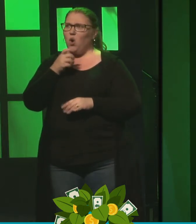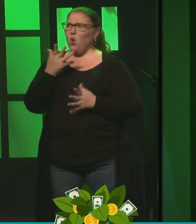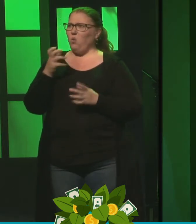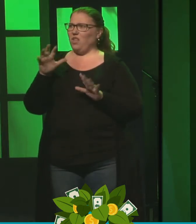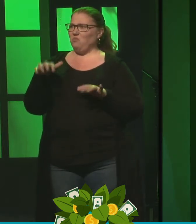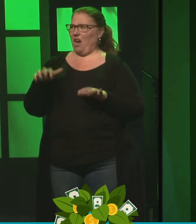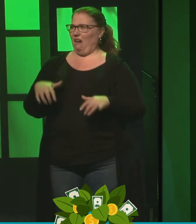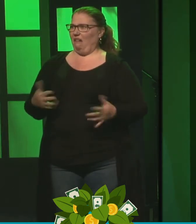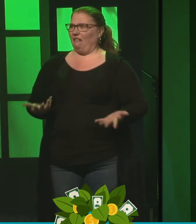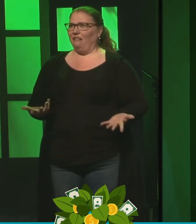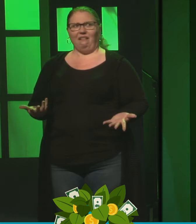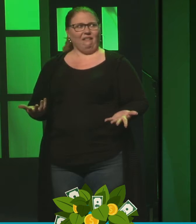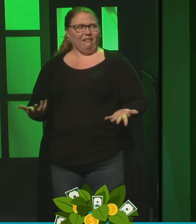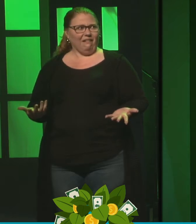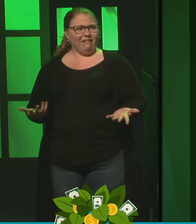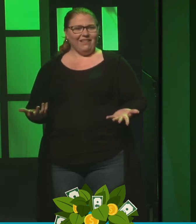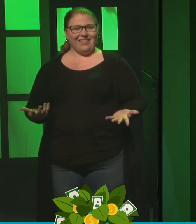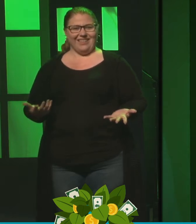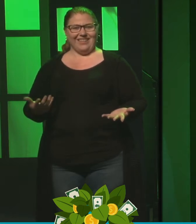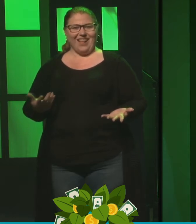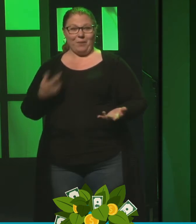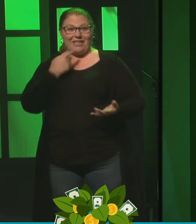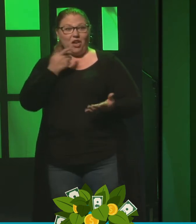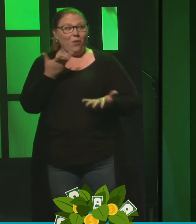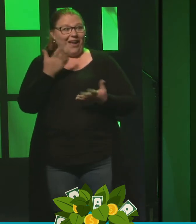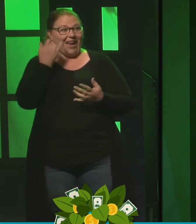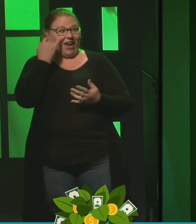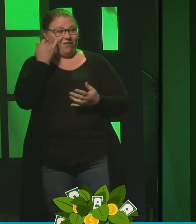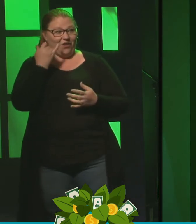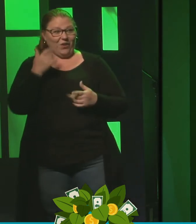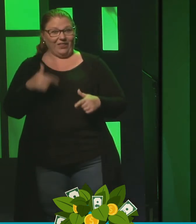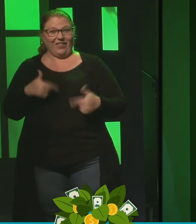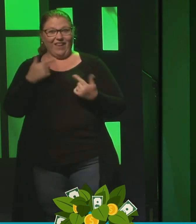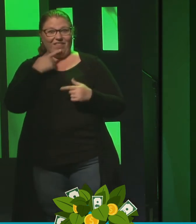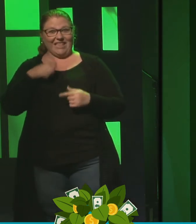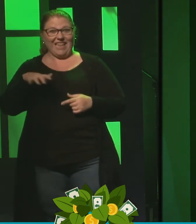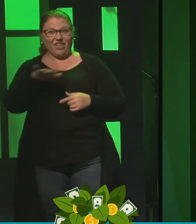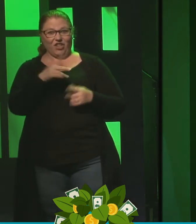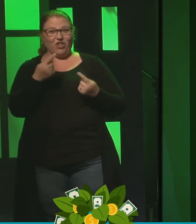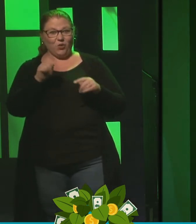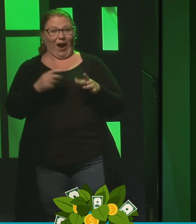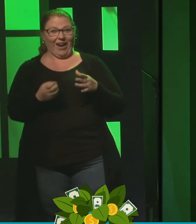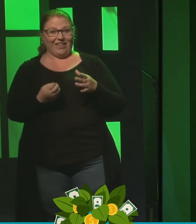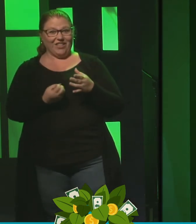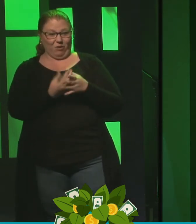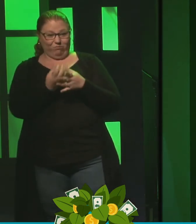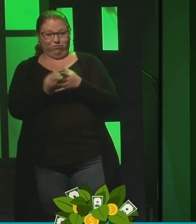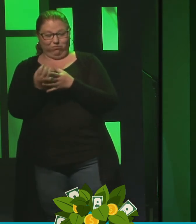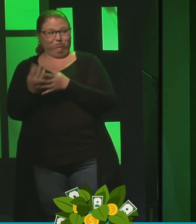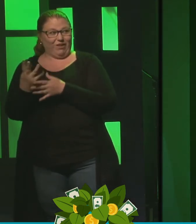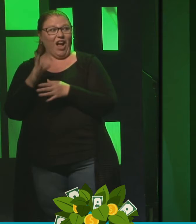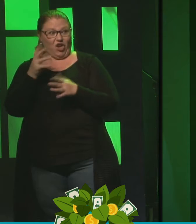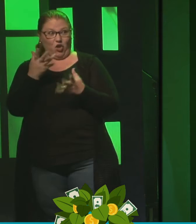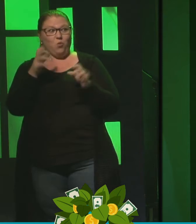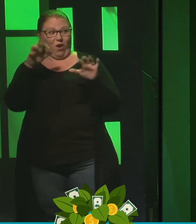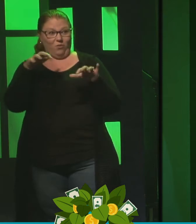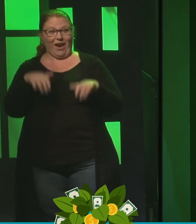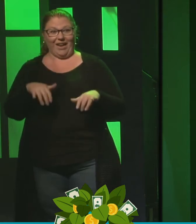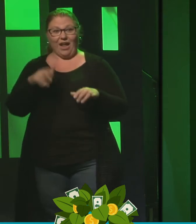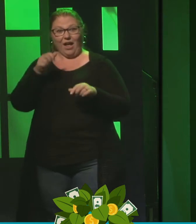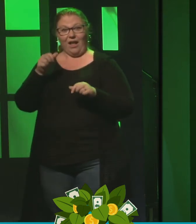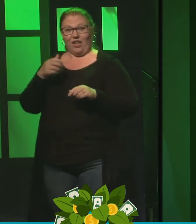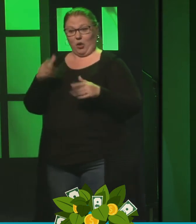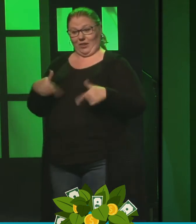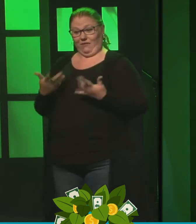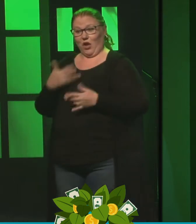rain? I'm telling you what, if you live in the Mediterranean basin and you're trying to grow crops, you want rain. That's a blessing. You live here in Colorado, you